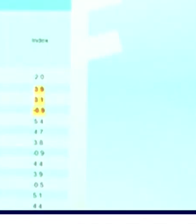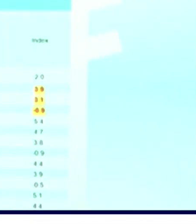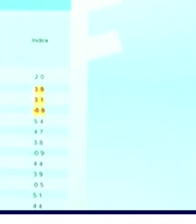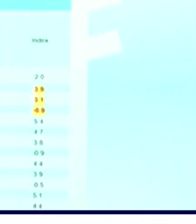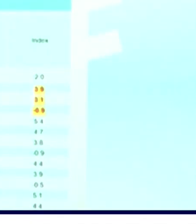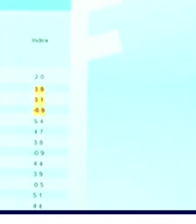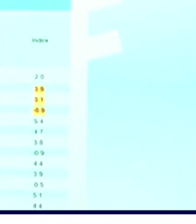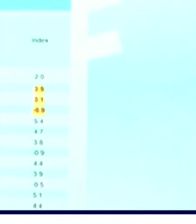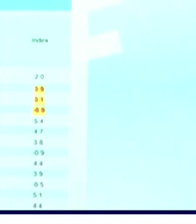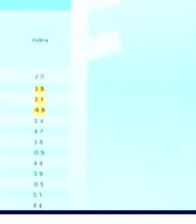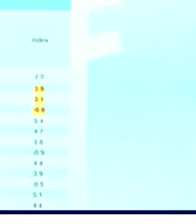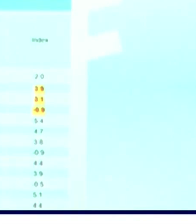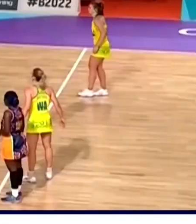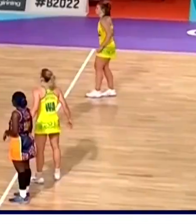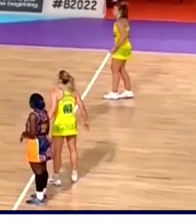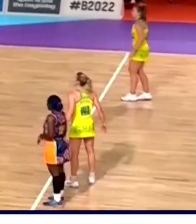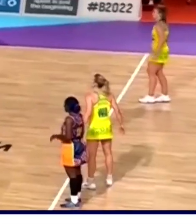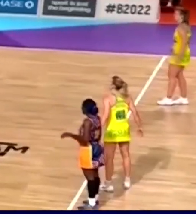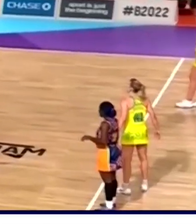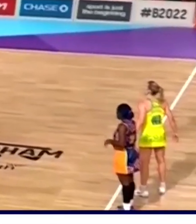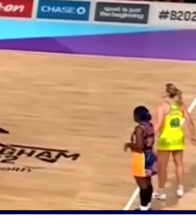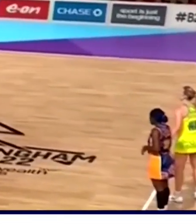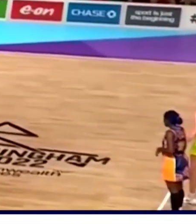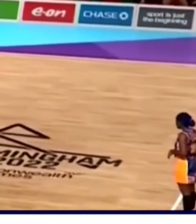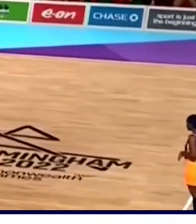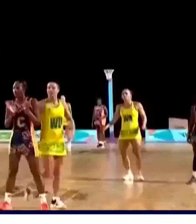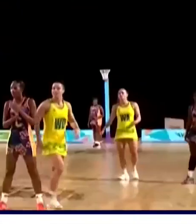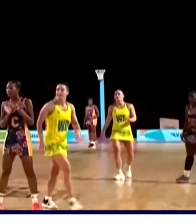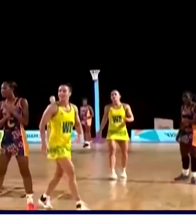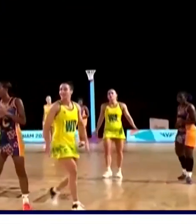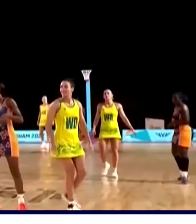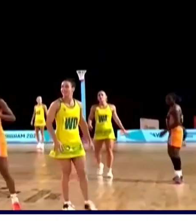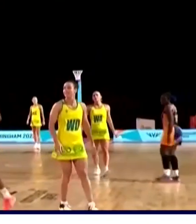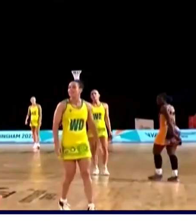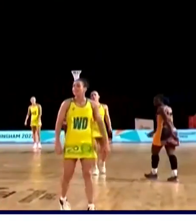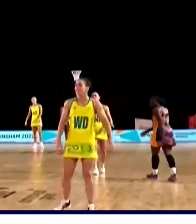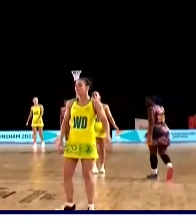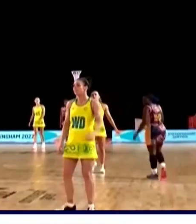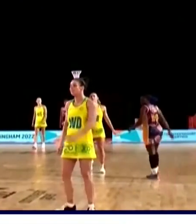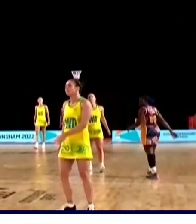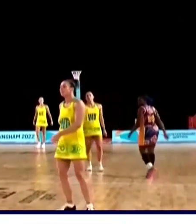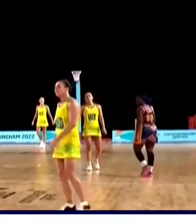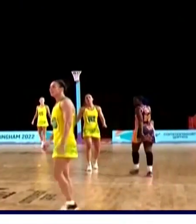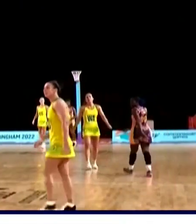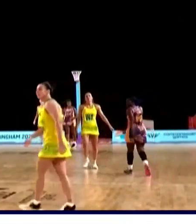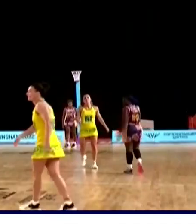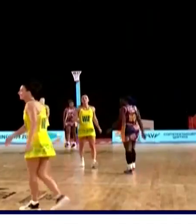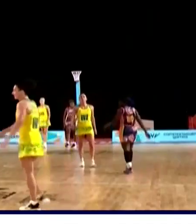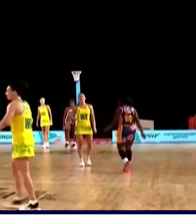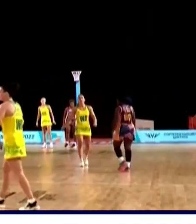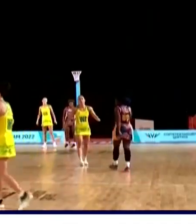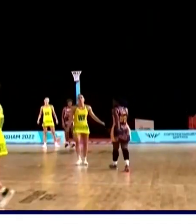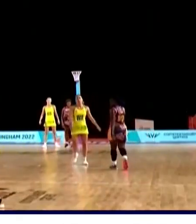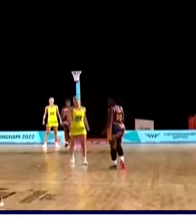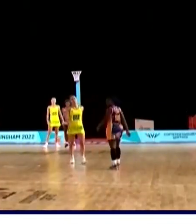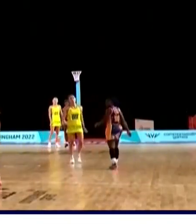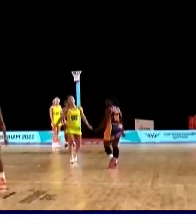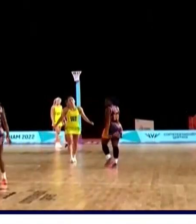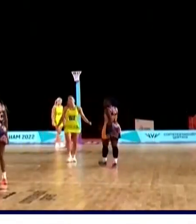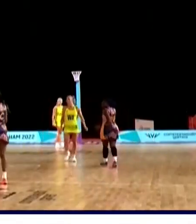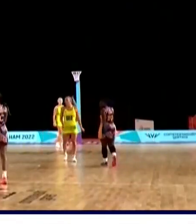COVID-19 vaccine. And coming up in sports, Bajan Gems warned qualification for netball's World Cup is not a given.